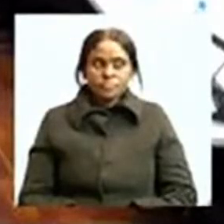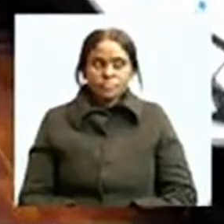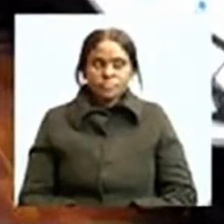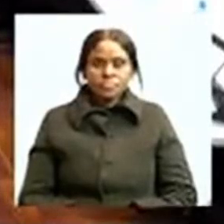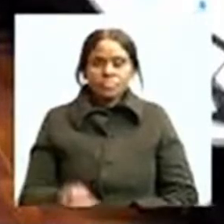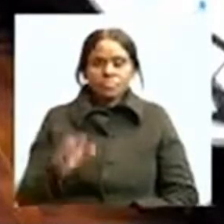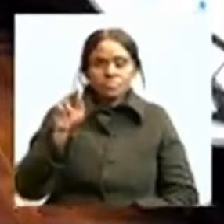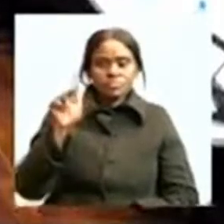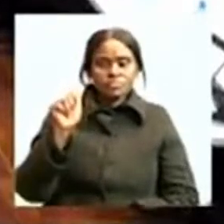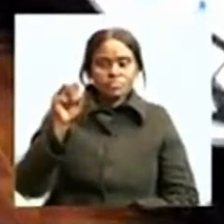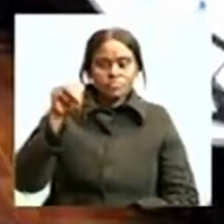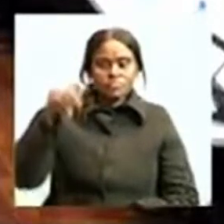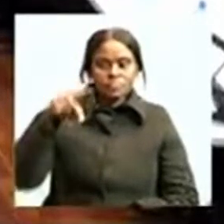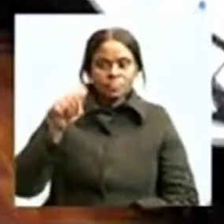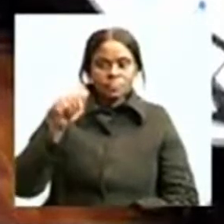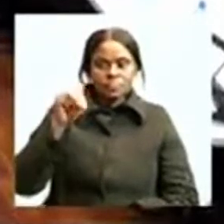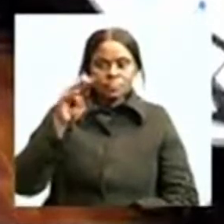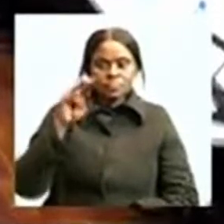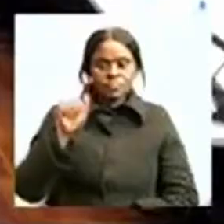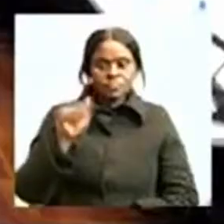Honorable Kampamba?